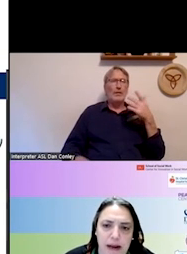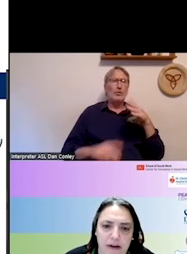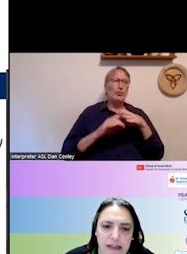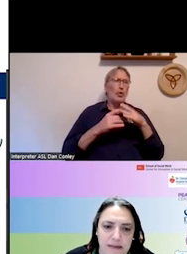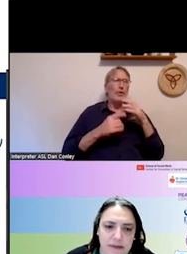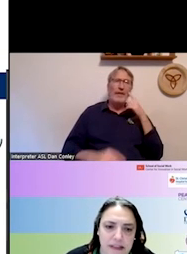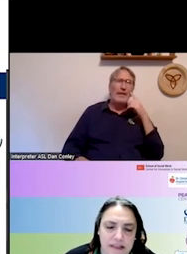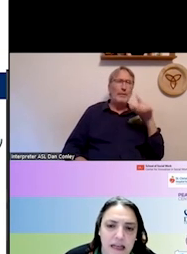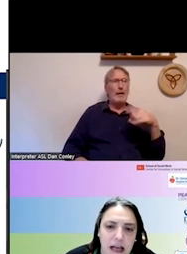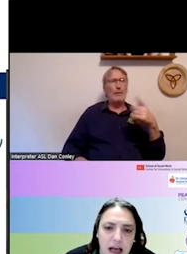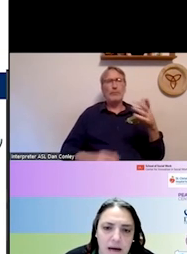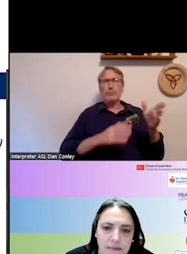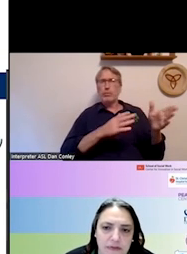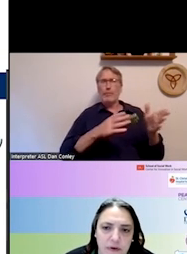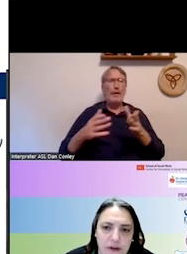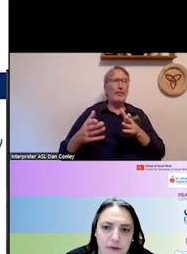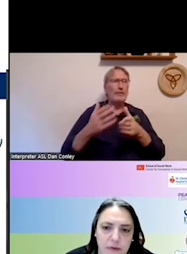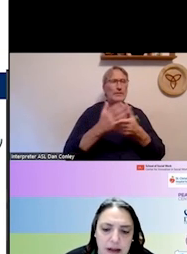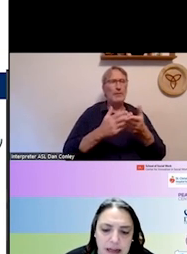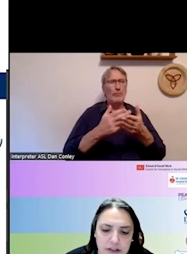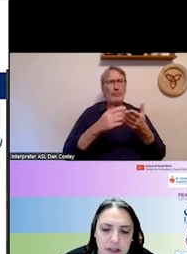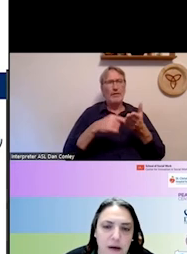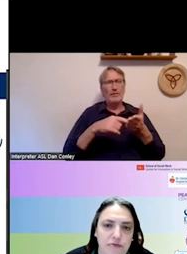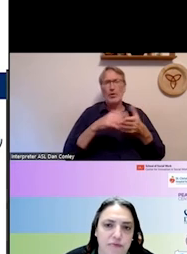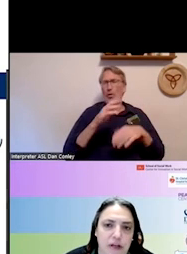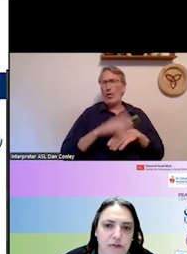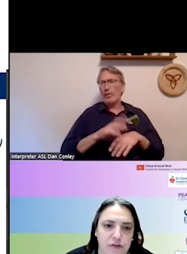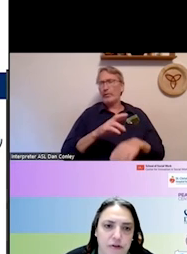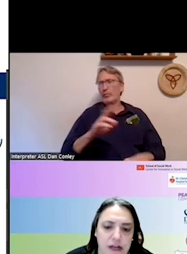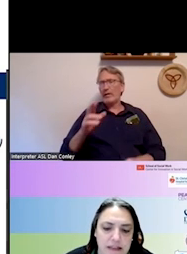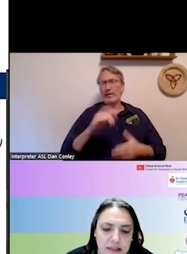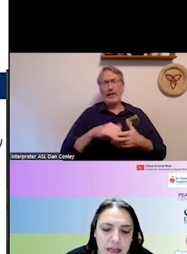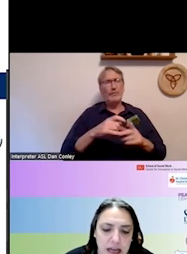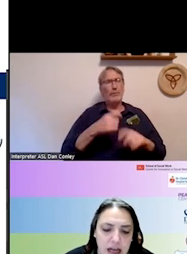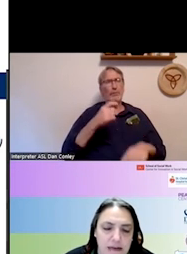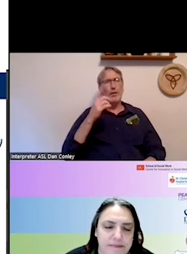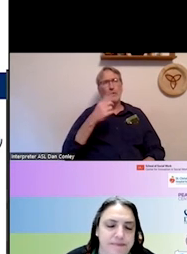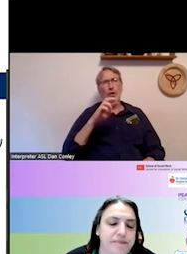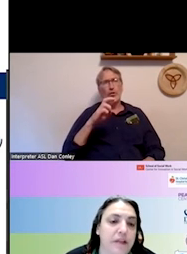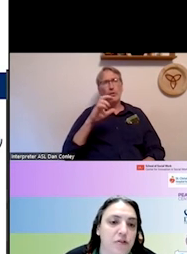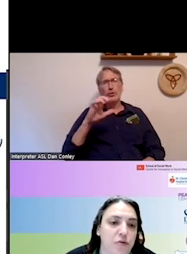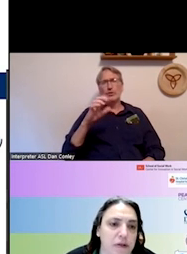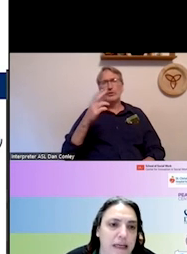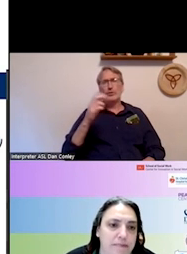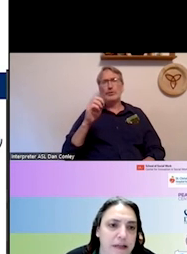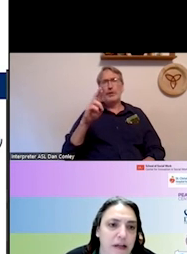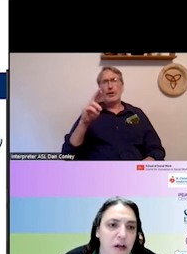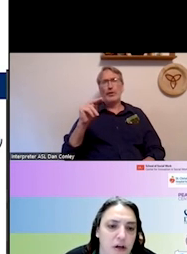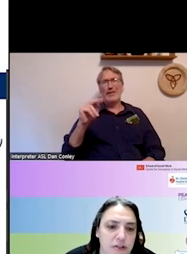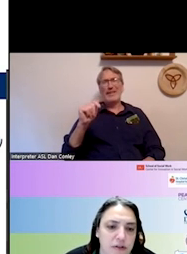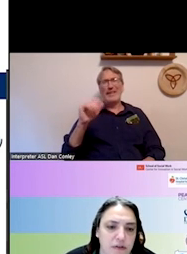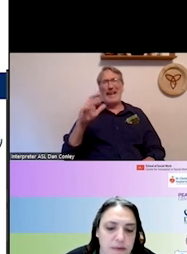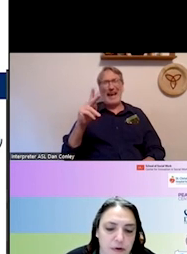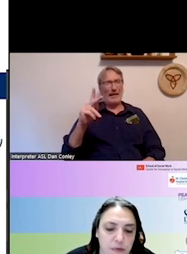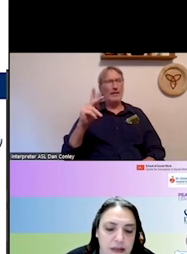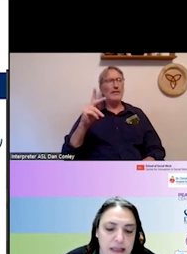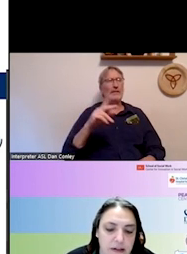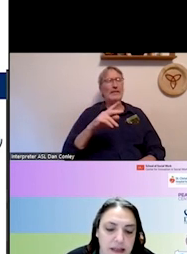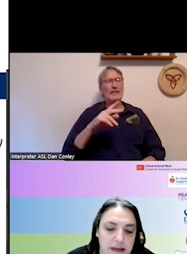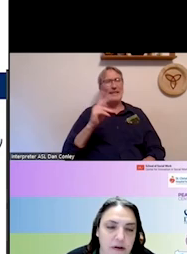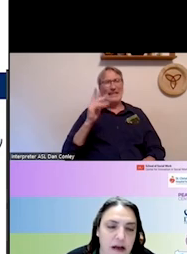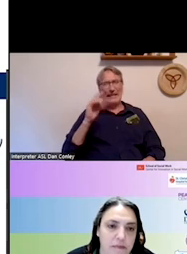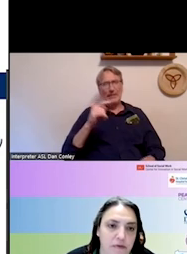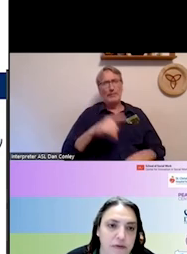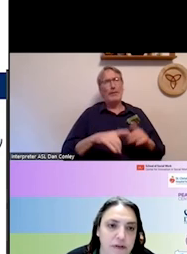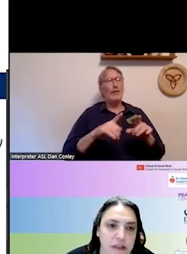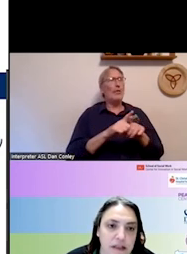know, preparing some of these, the photo there on the right actually comes from Dr. Chernak's toolkit, but also remember what